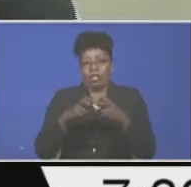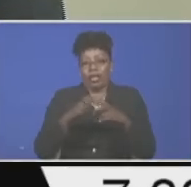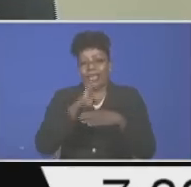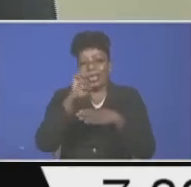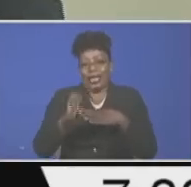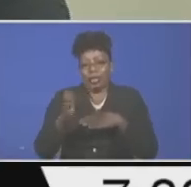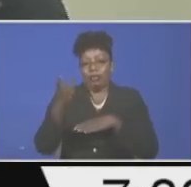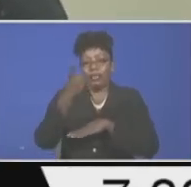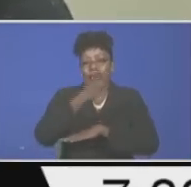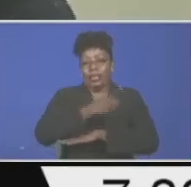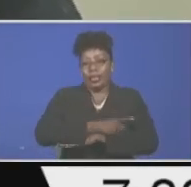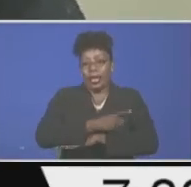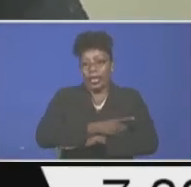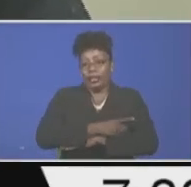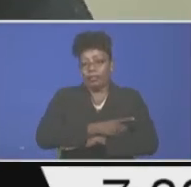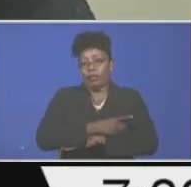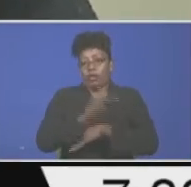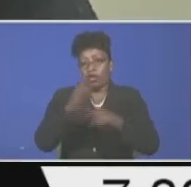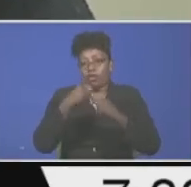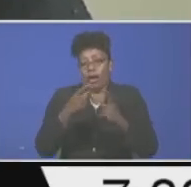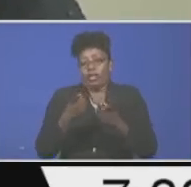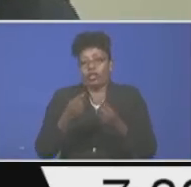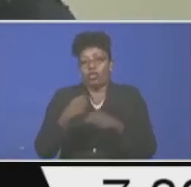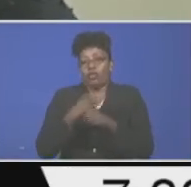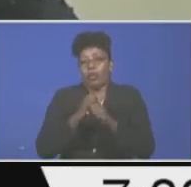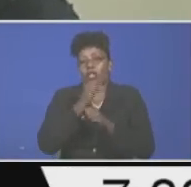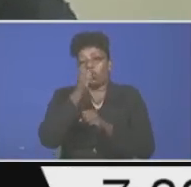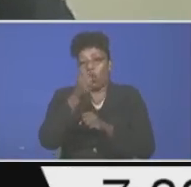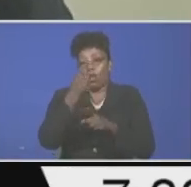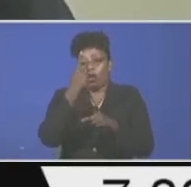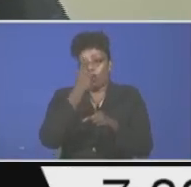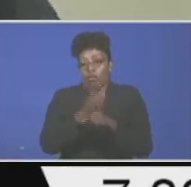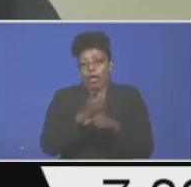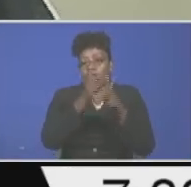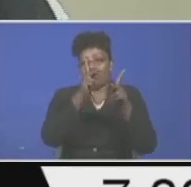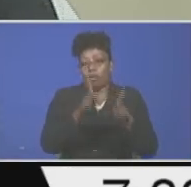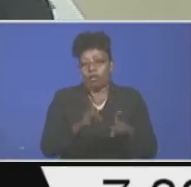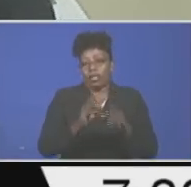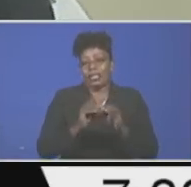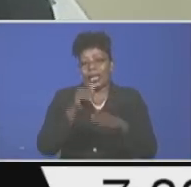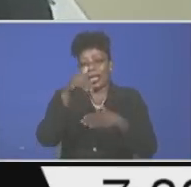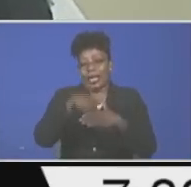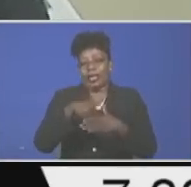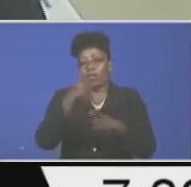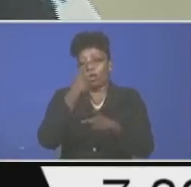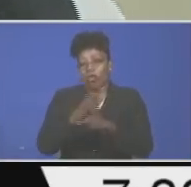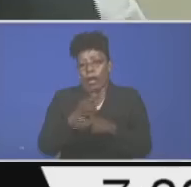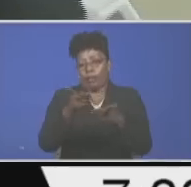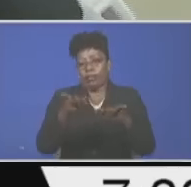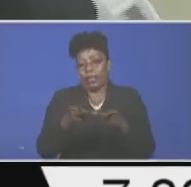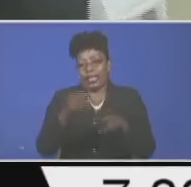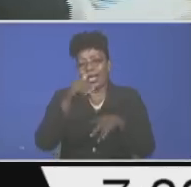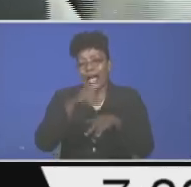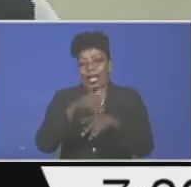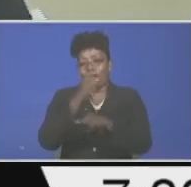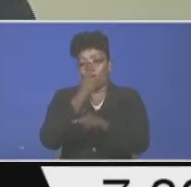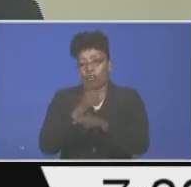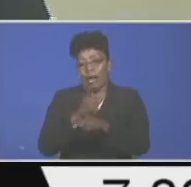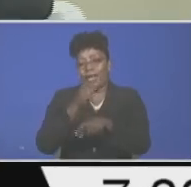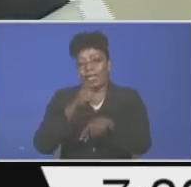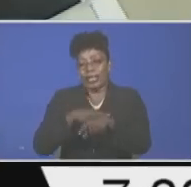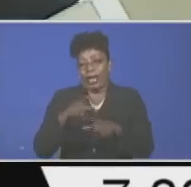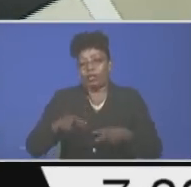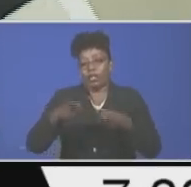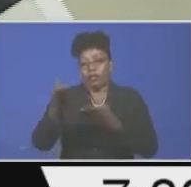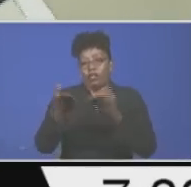the day, what we try to do is make sure that the right persons are in the right place at the right time in order to provide services